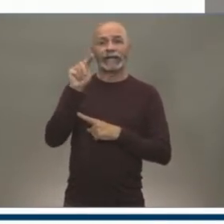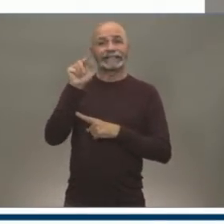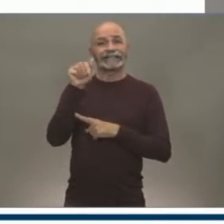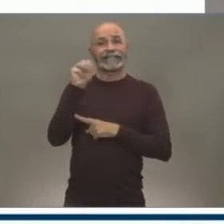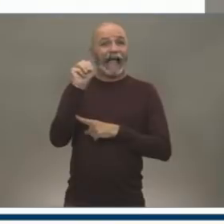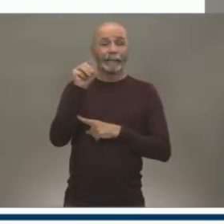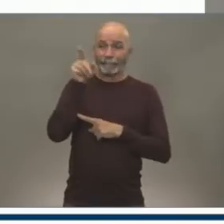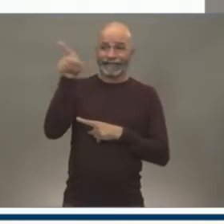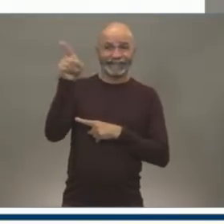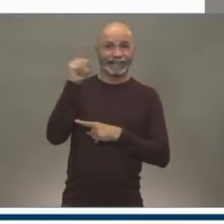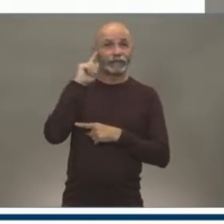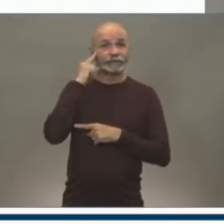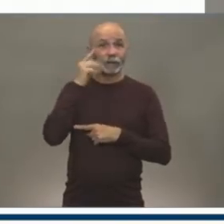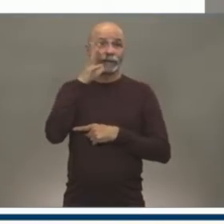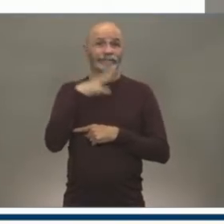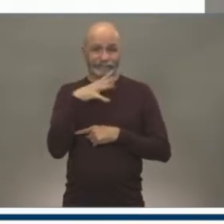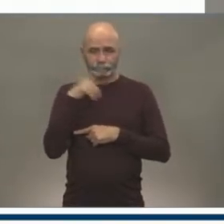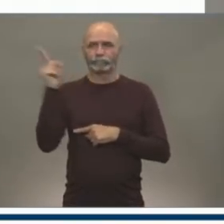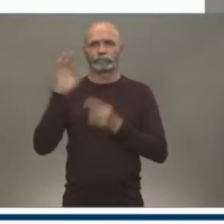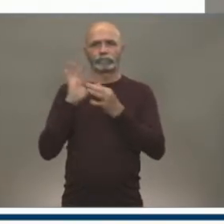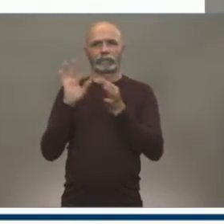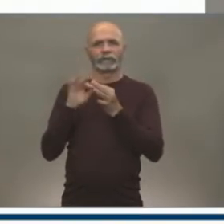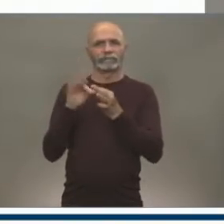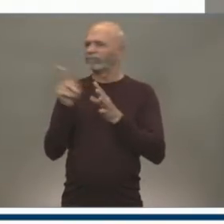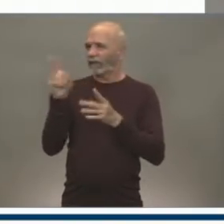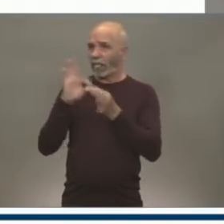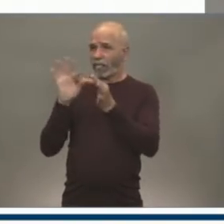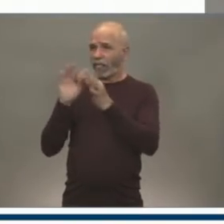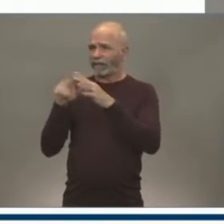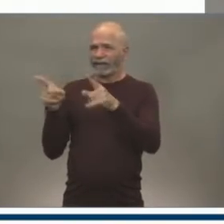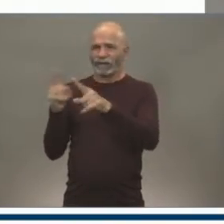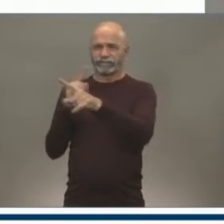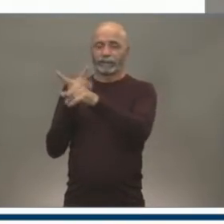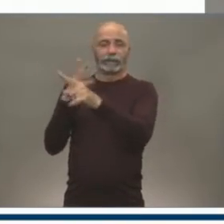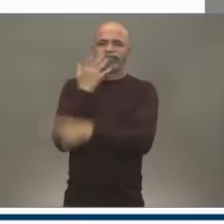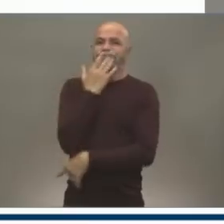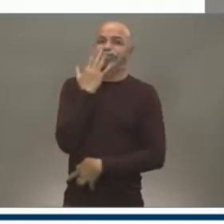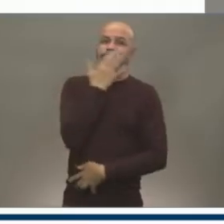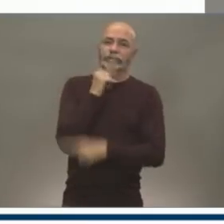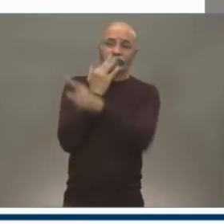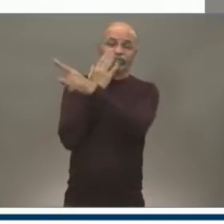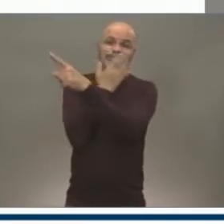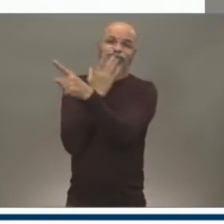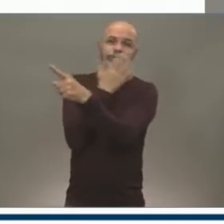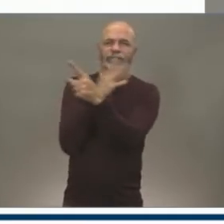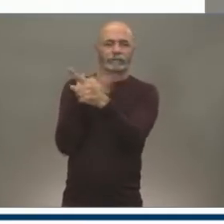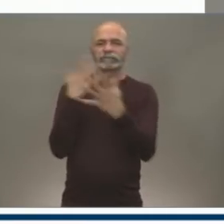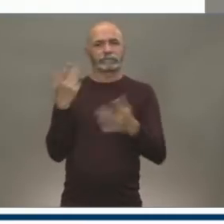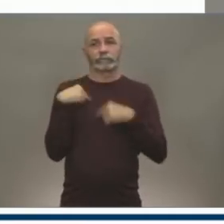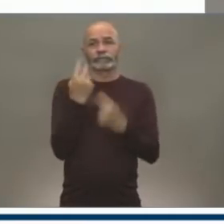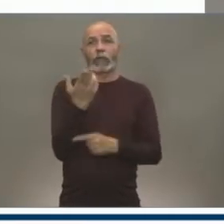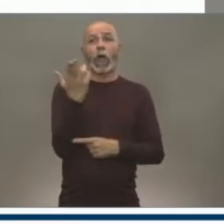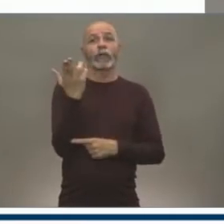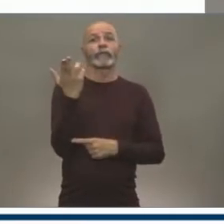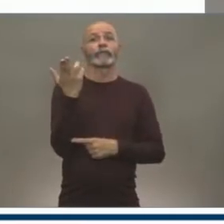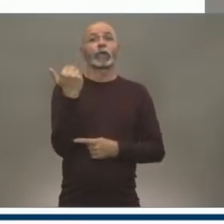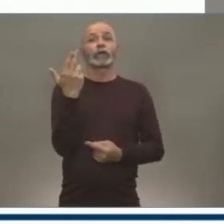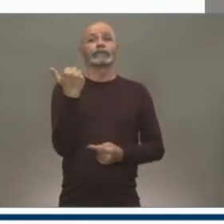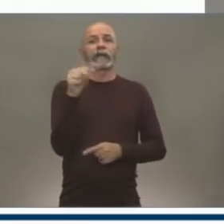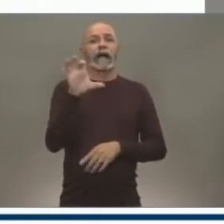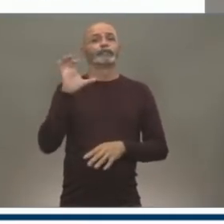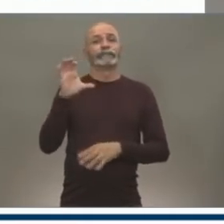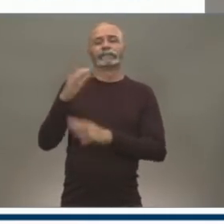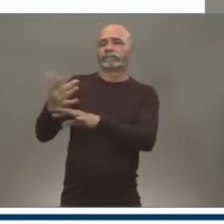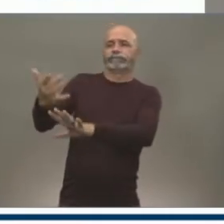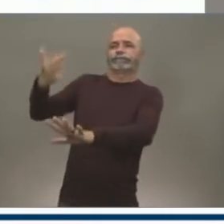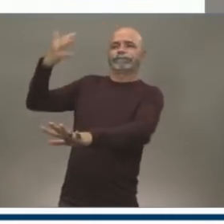and misinformation, and she quoted a 13th century Persian philosopher, and it basically goes along the lines that there are